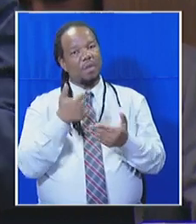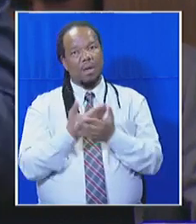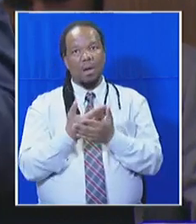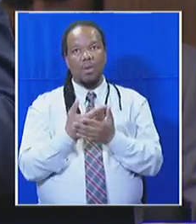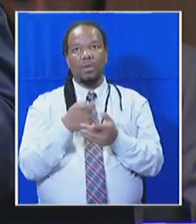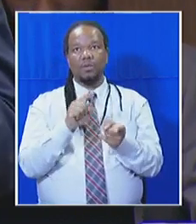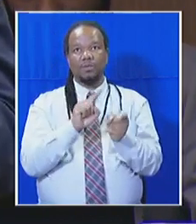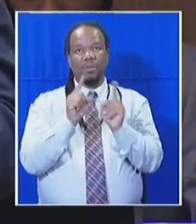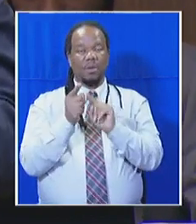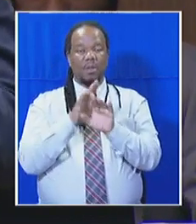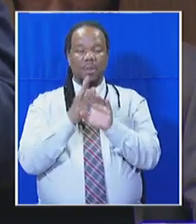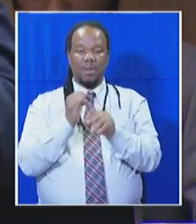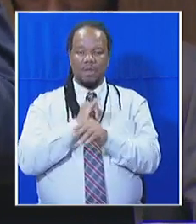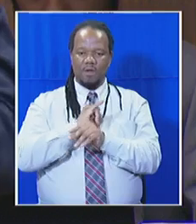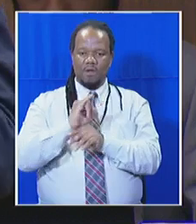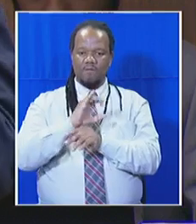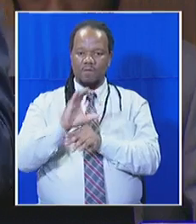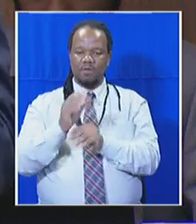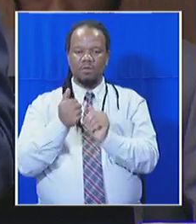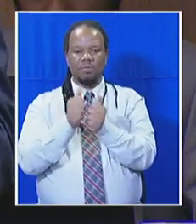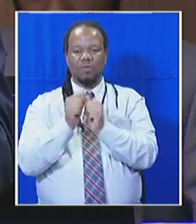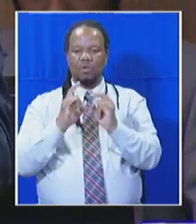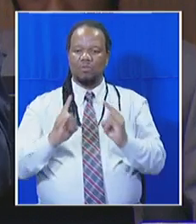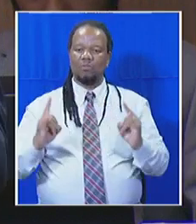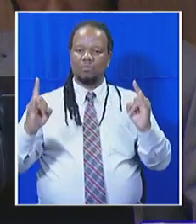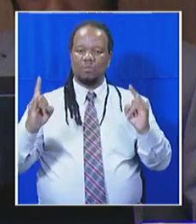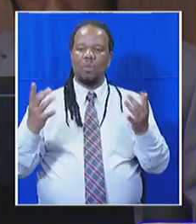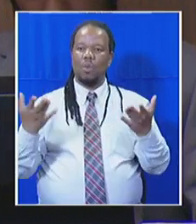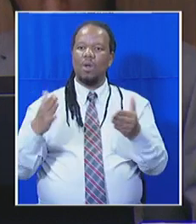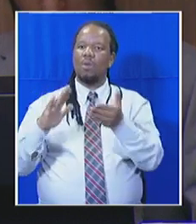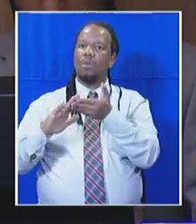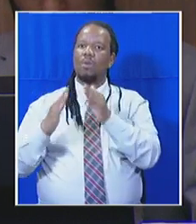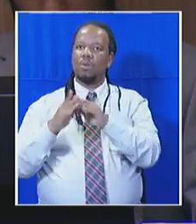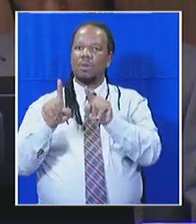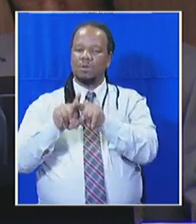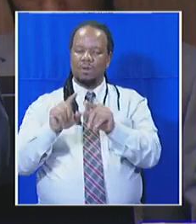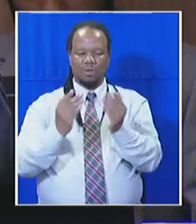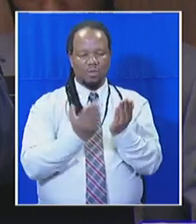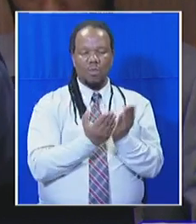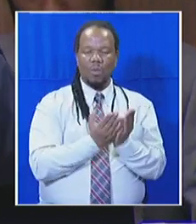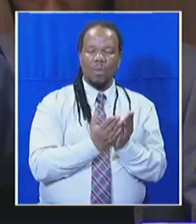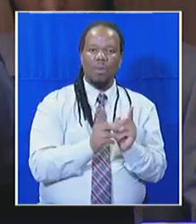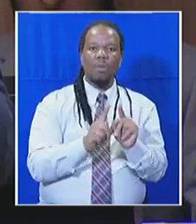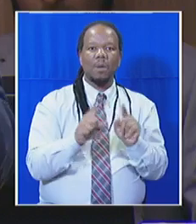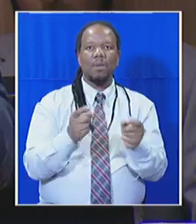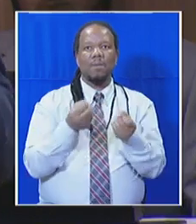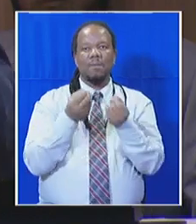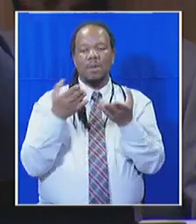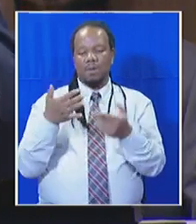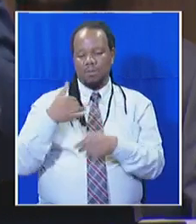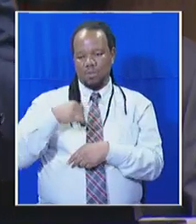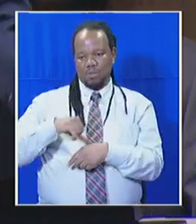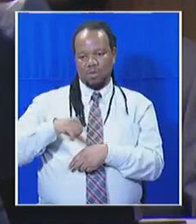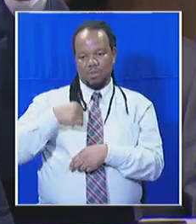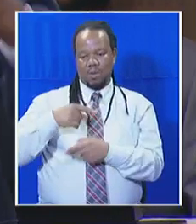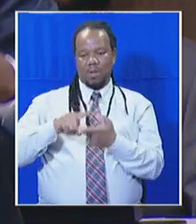transformation is investment in sports facilities at community level and in schools. However, the majority of municipalities and